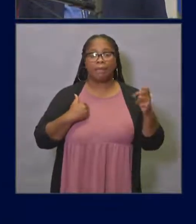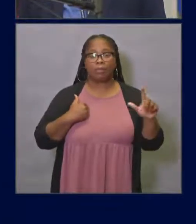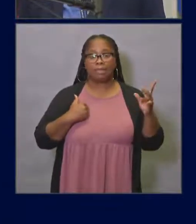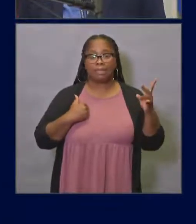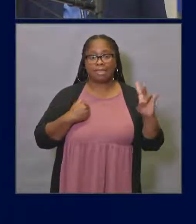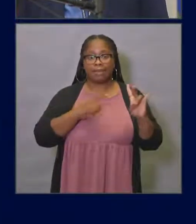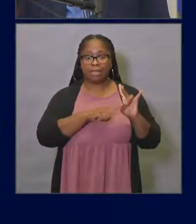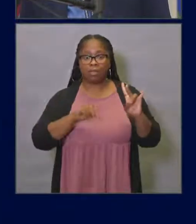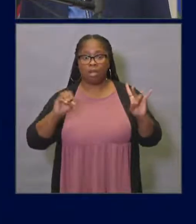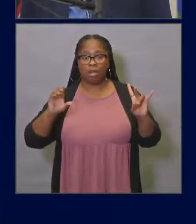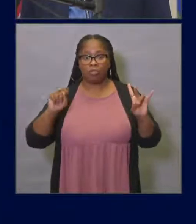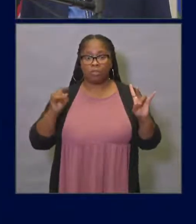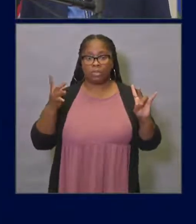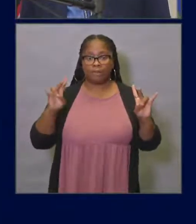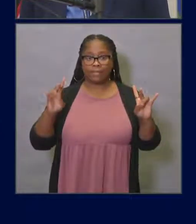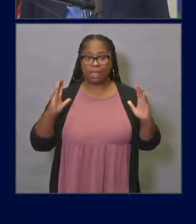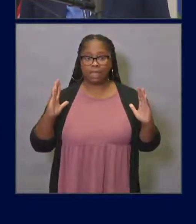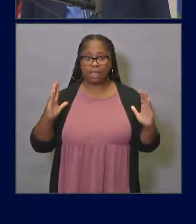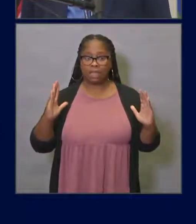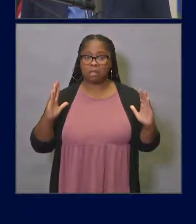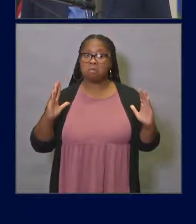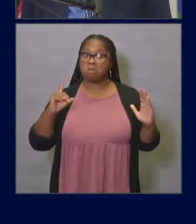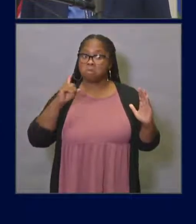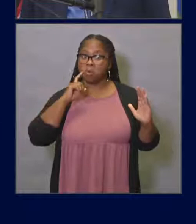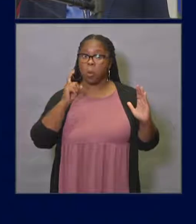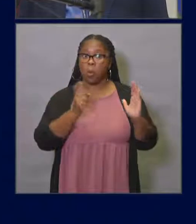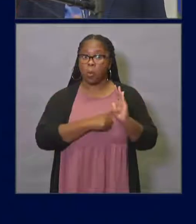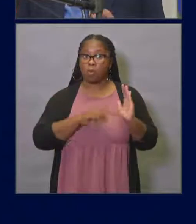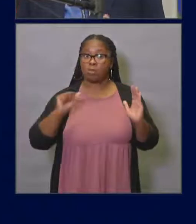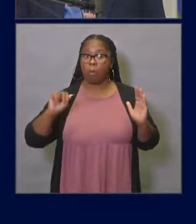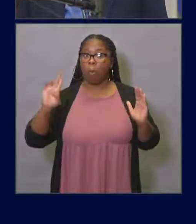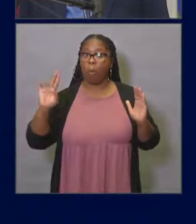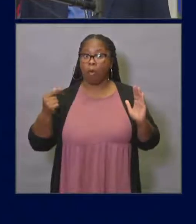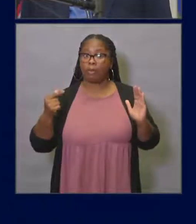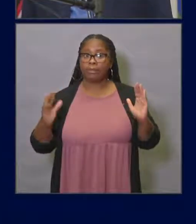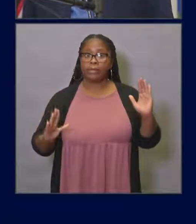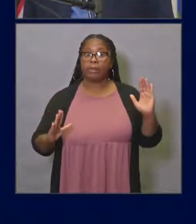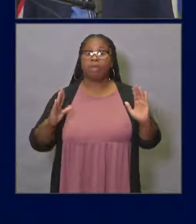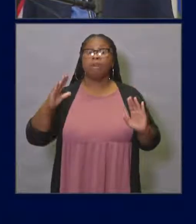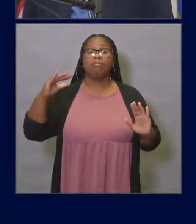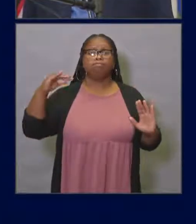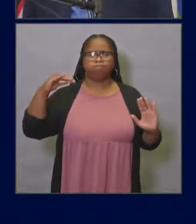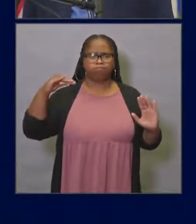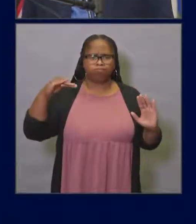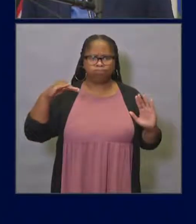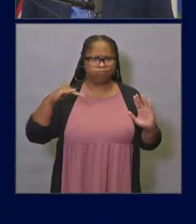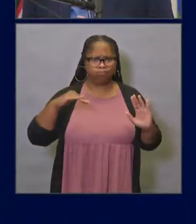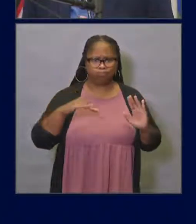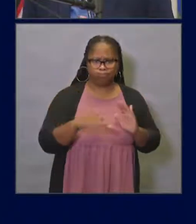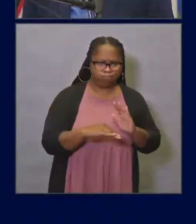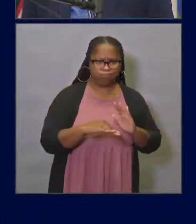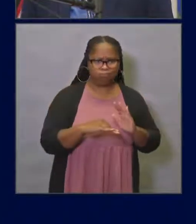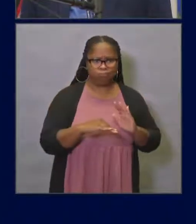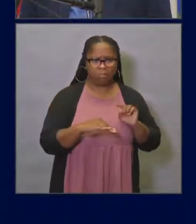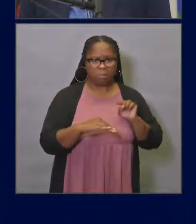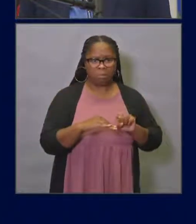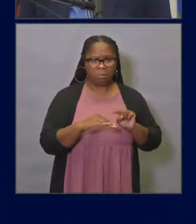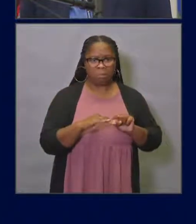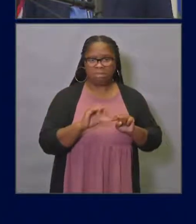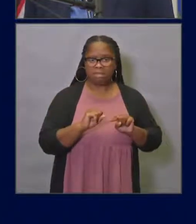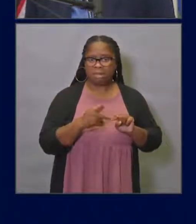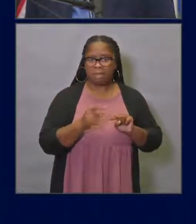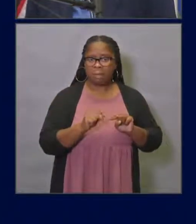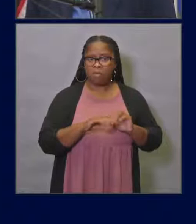you can see, cases dropped significantly at the beginning of August, all the way through the start of September. We were averaging